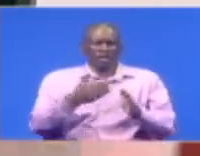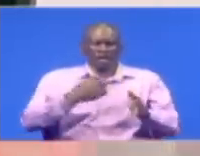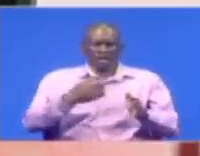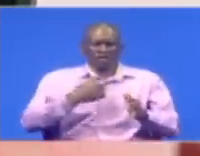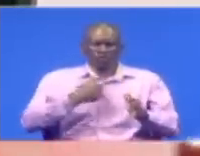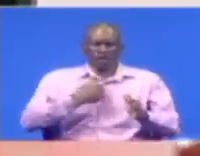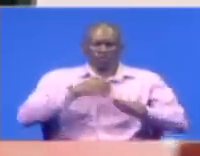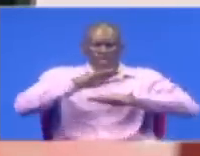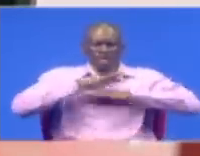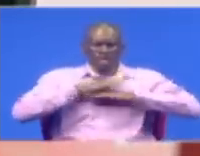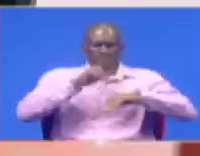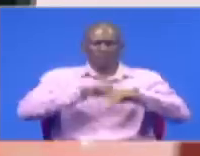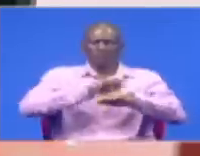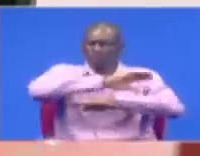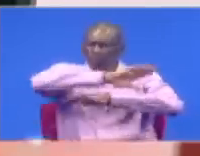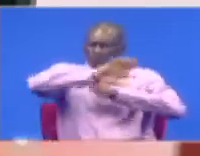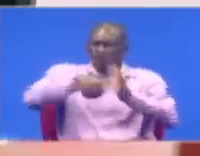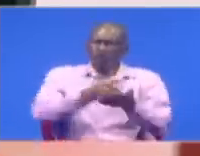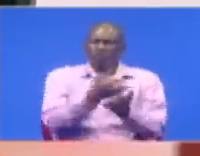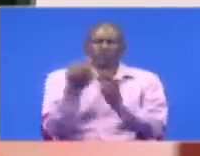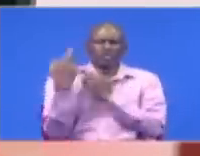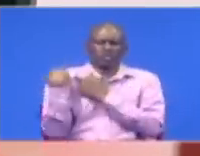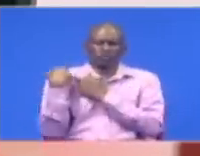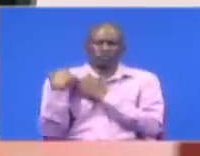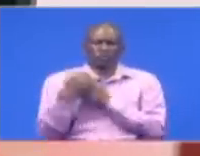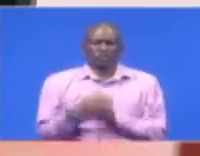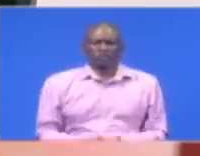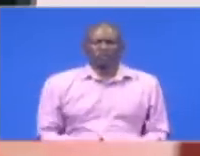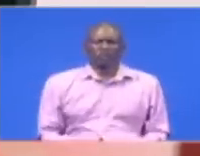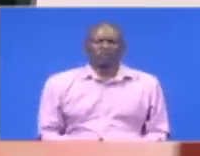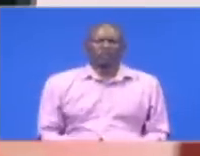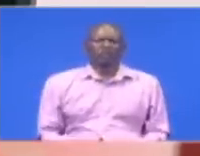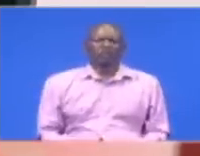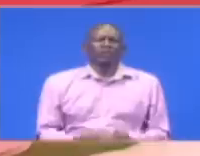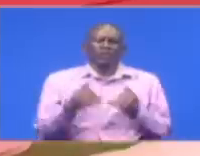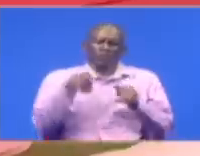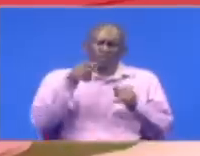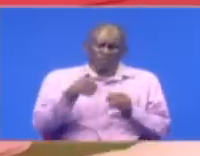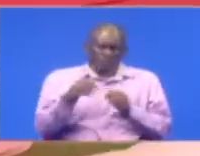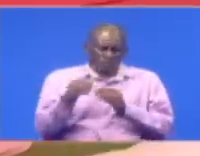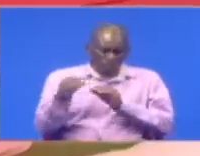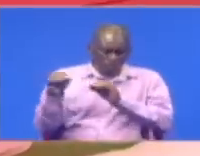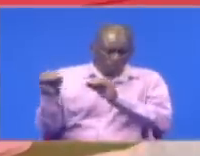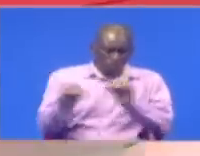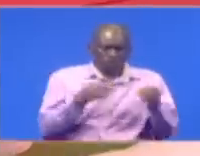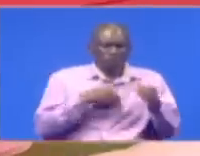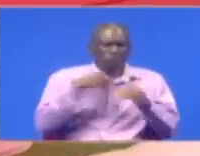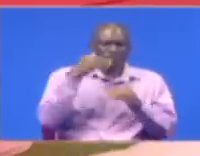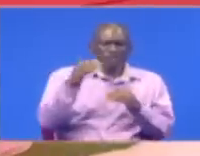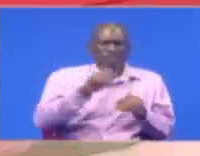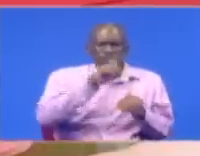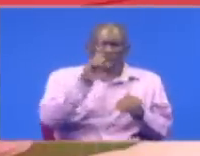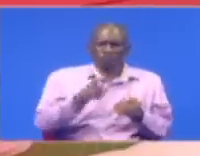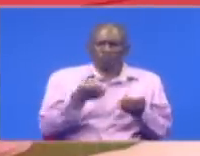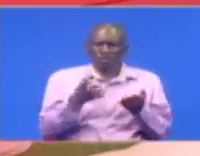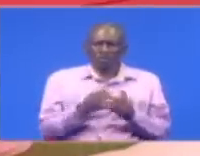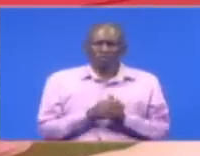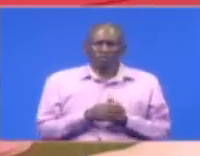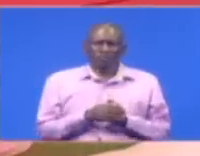time for all those roles. Which leads me, Senior Counsel, to the next question.